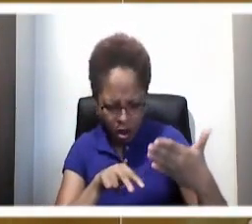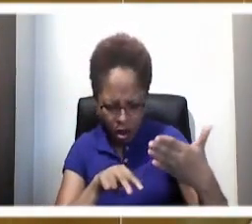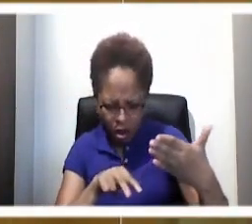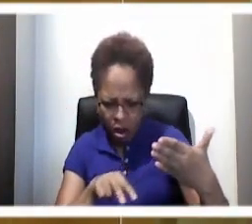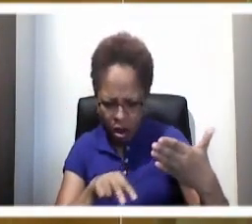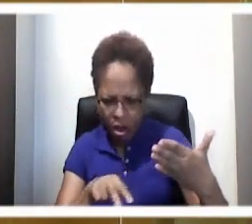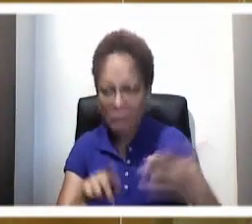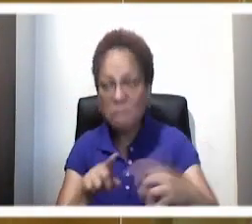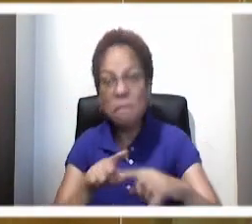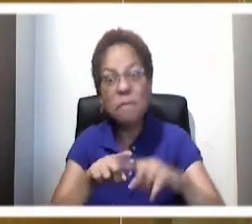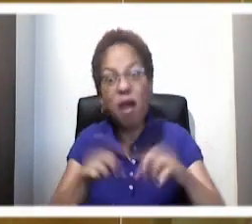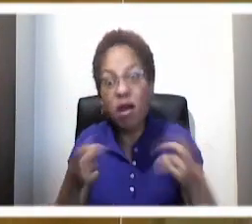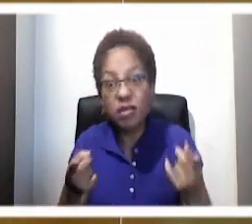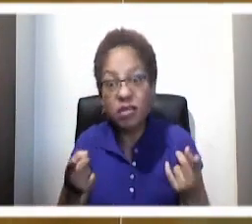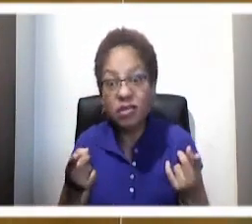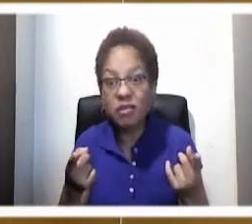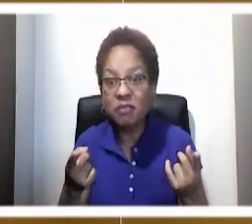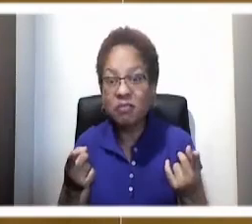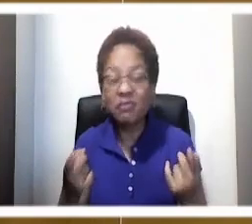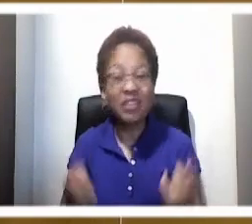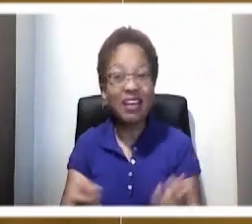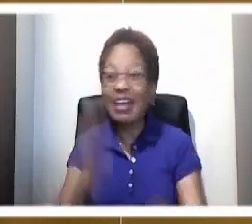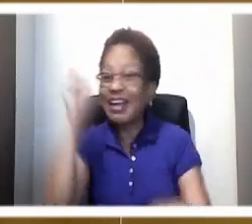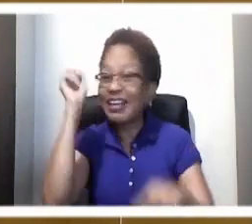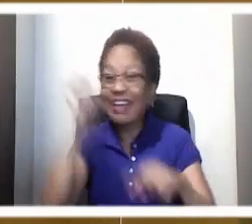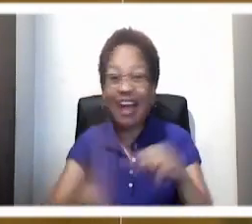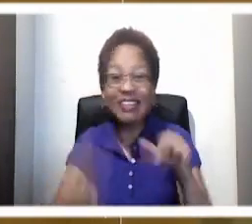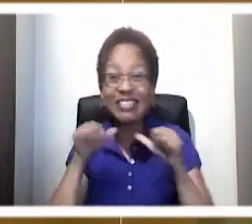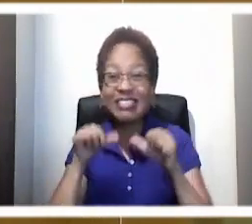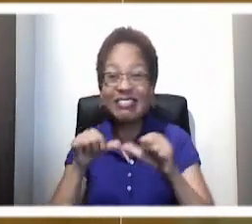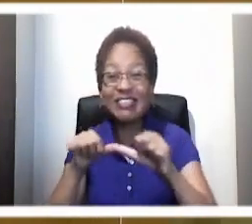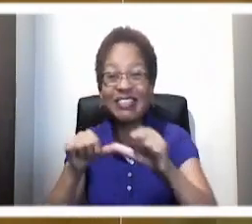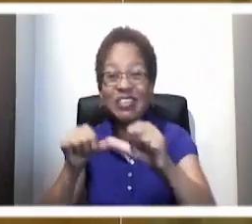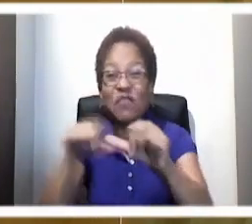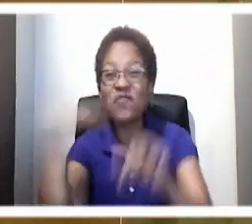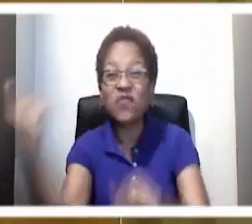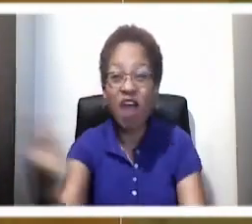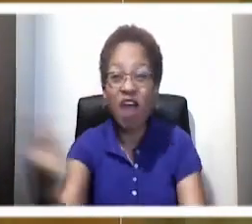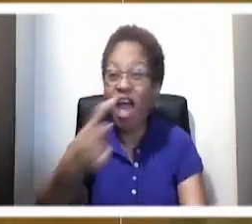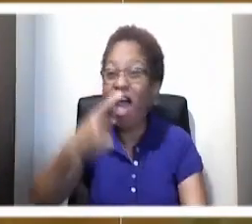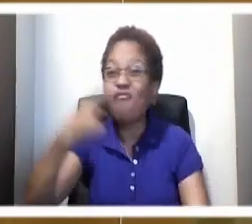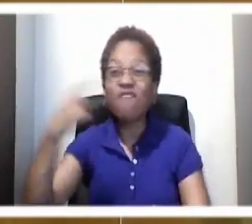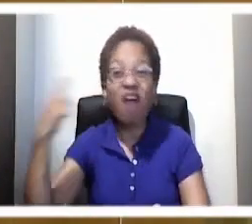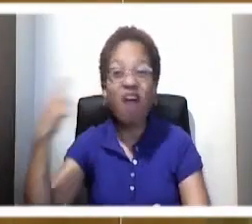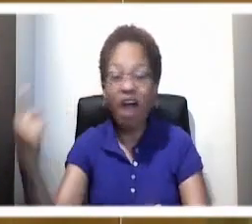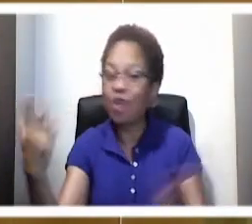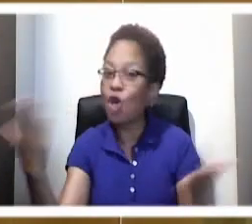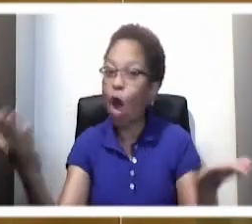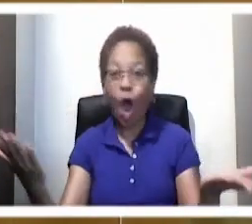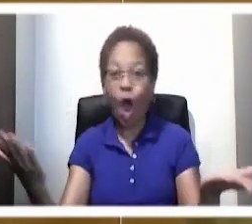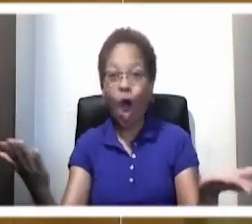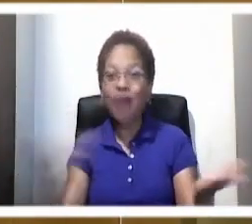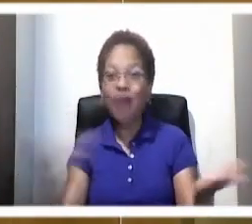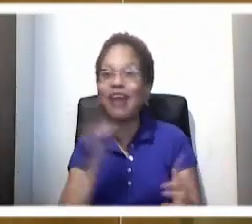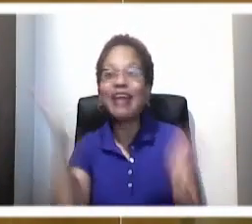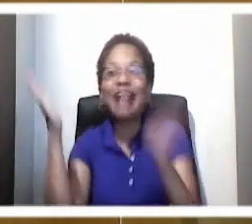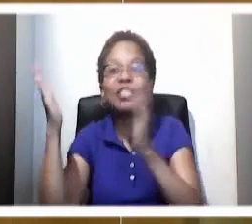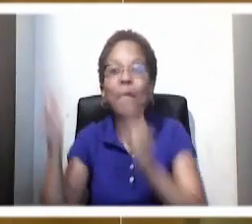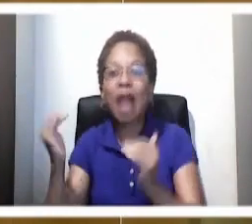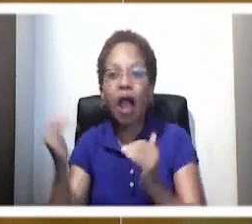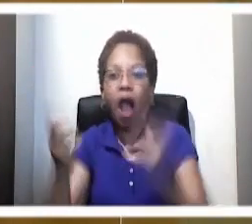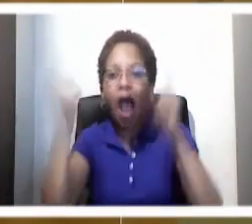to last forever. The unexpected trauma and drama of the exile